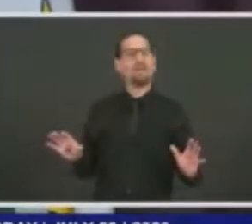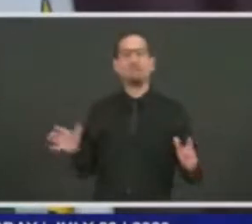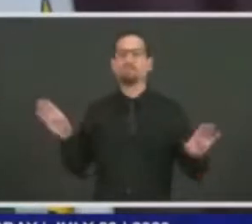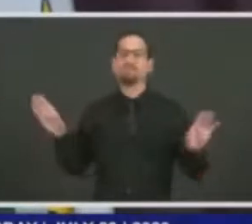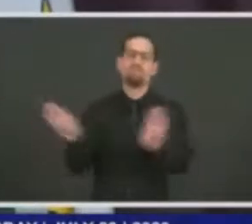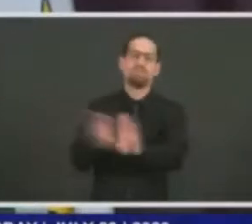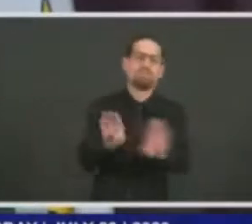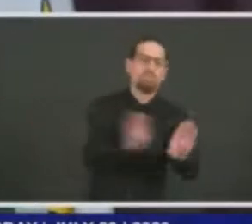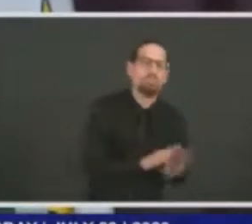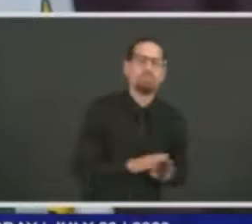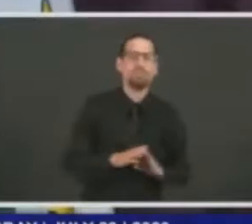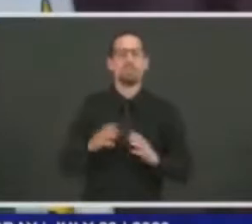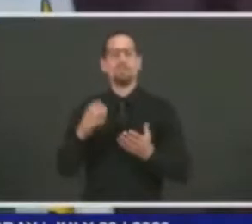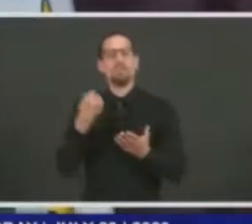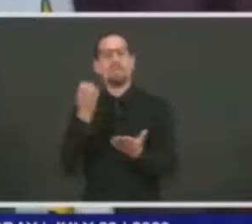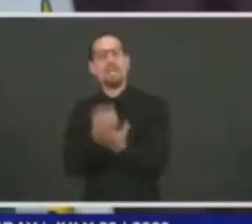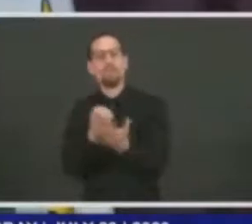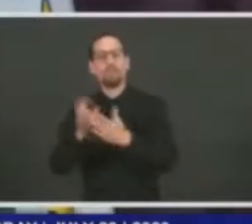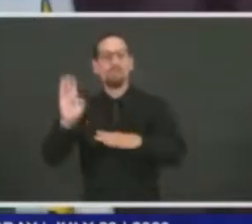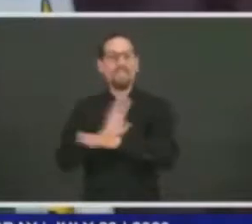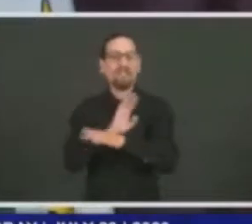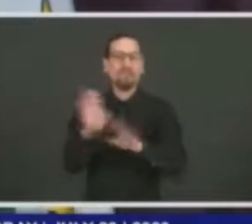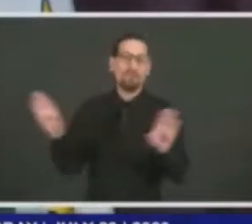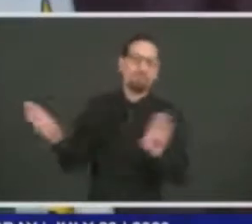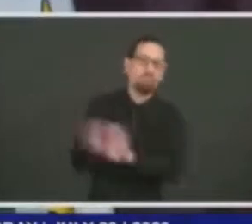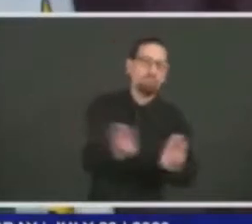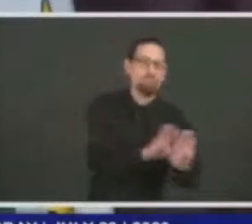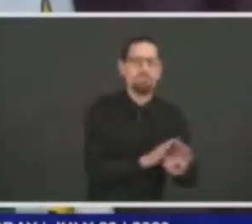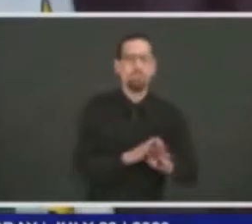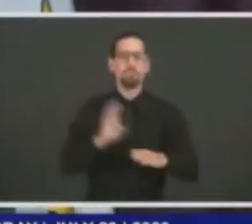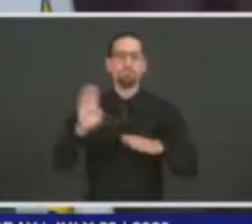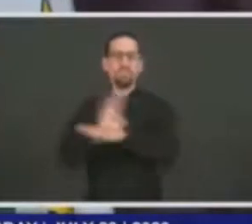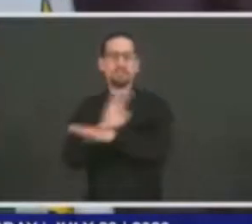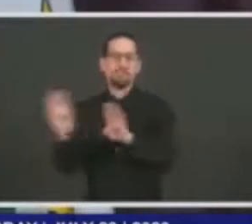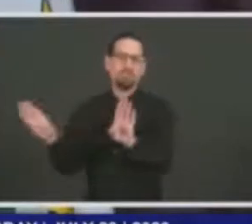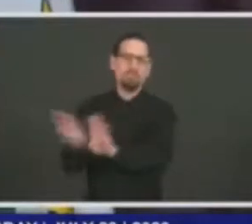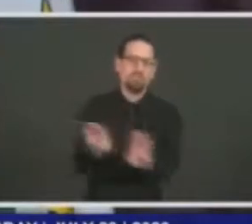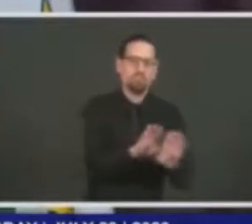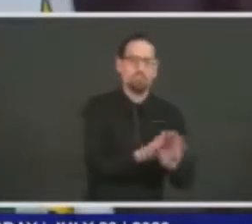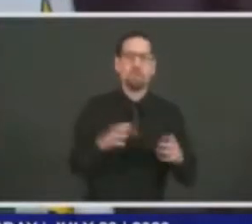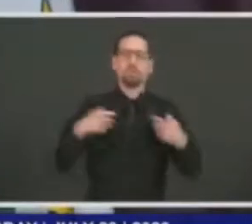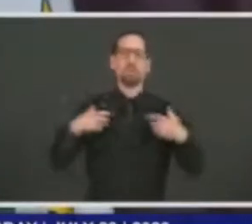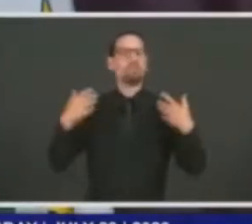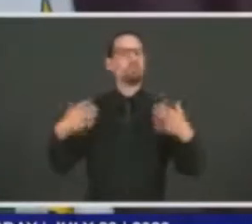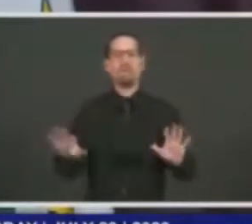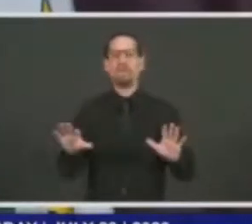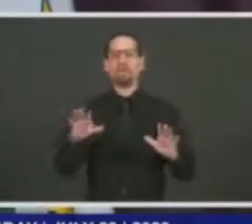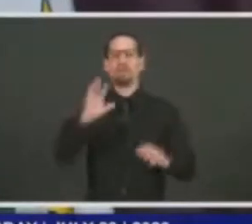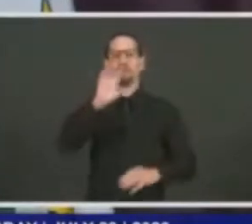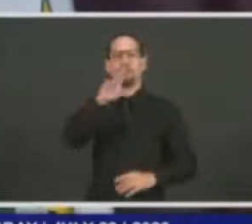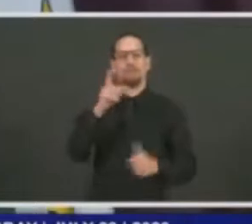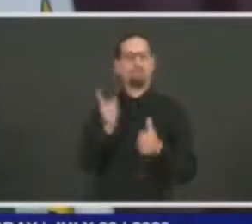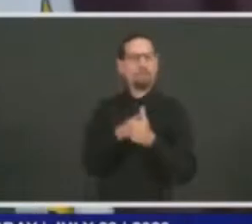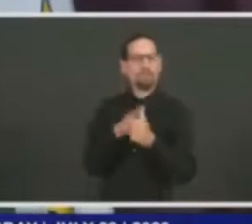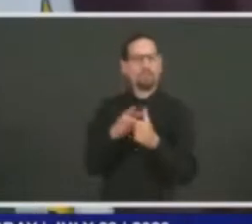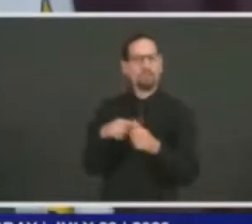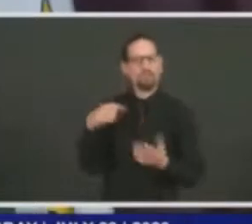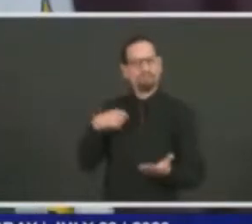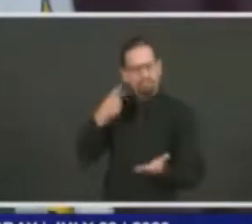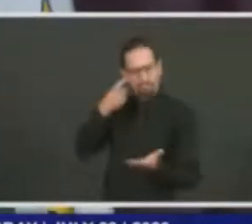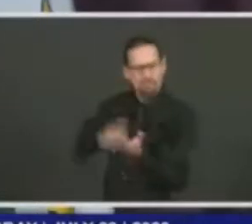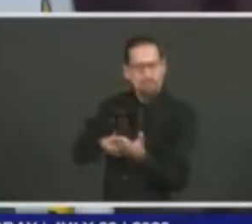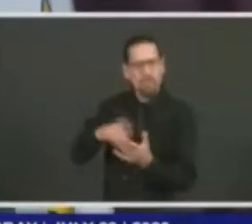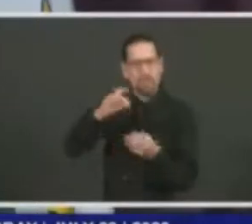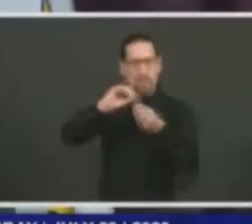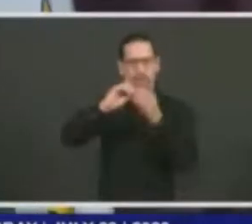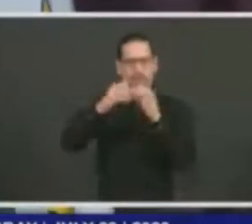on out, we want to be able to pinpoint what's driving the increases and pinpoint our response to it. So thank you